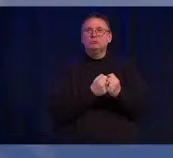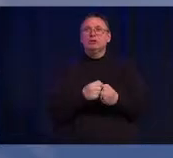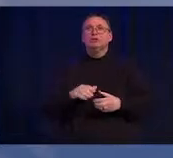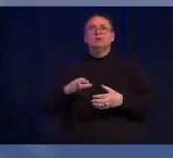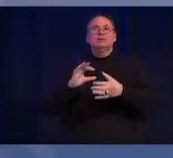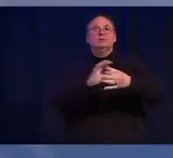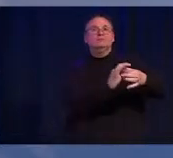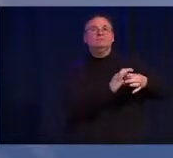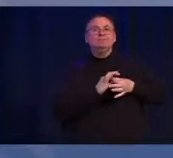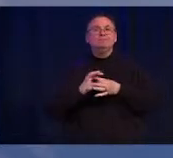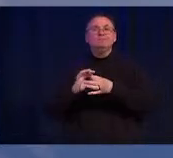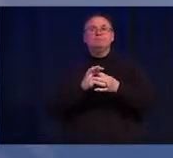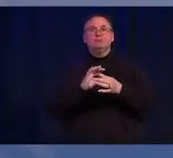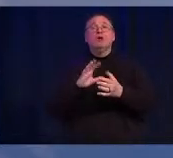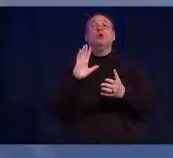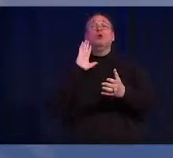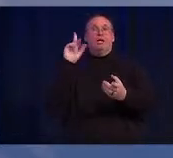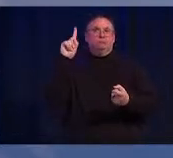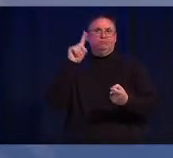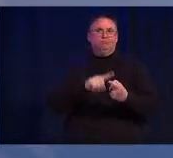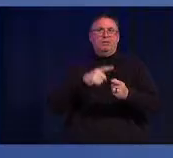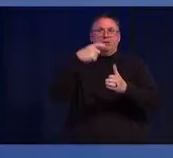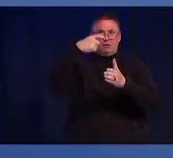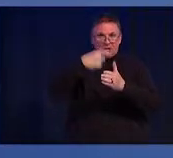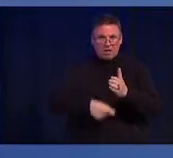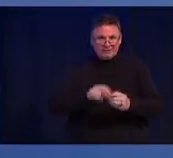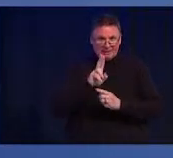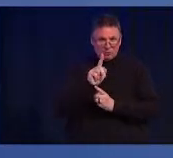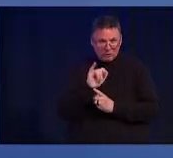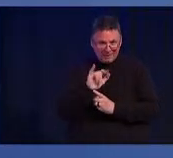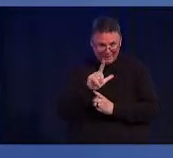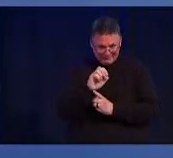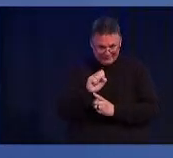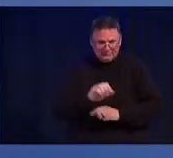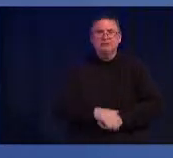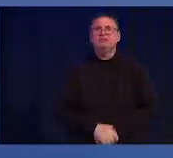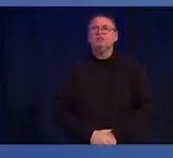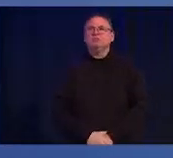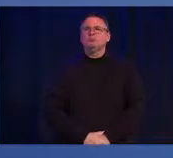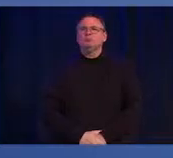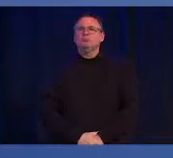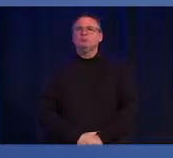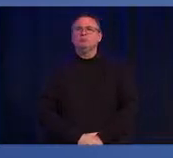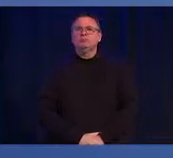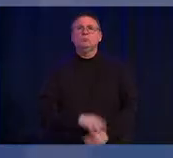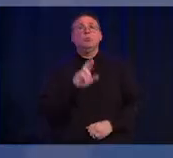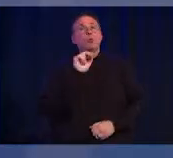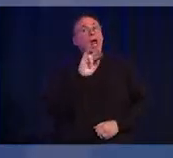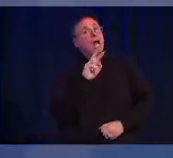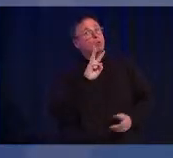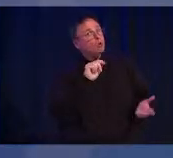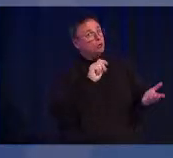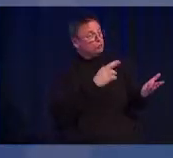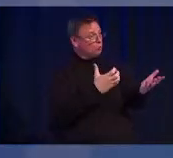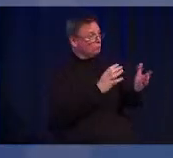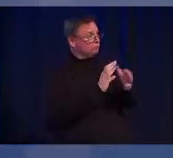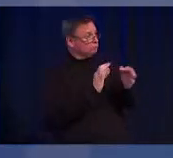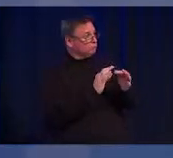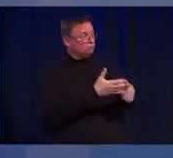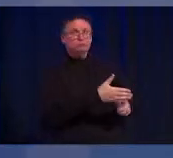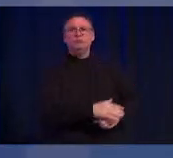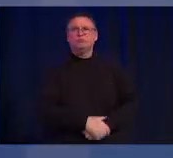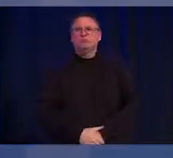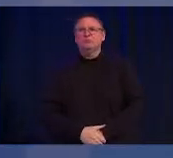to really reduce the cost of a starter home. Thank you. Mr. Rainwater. Well, folks, first of all, one